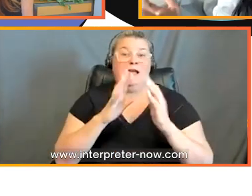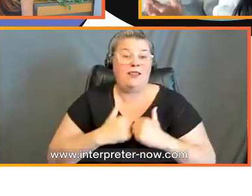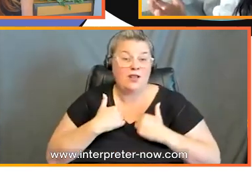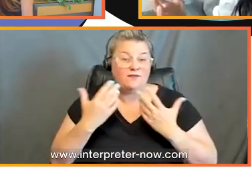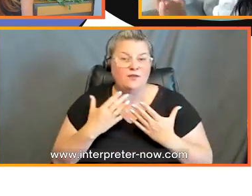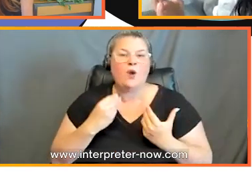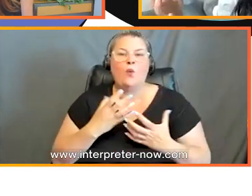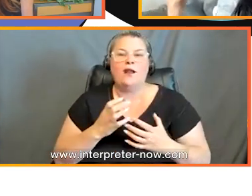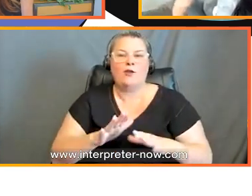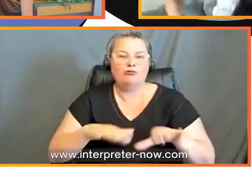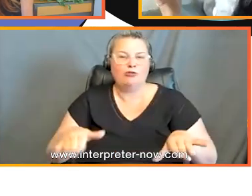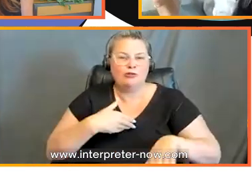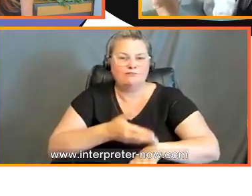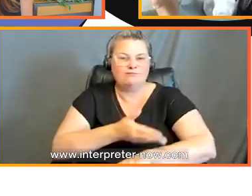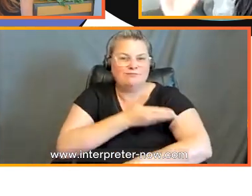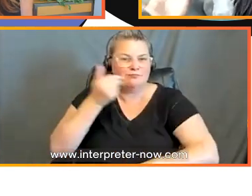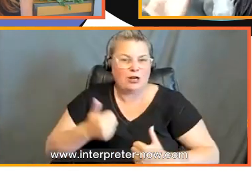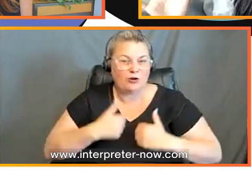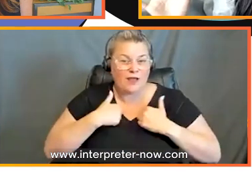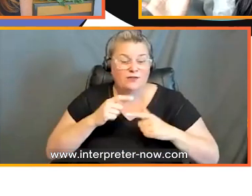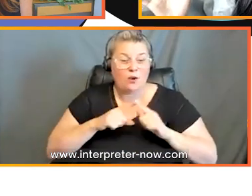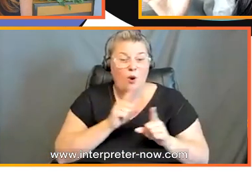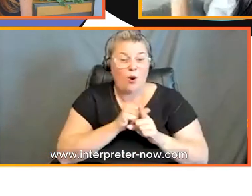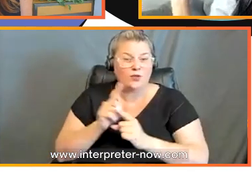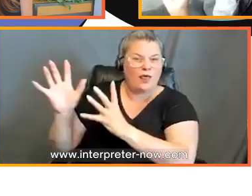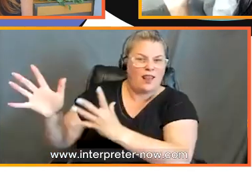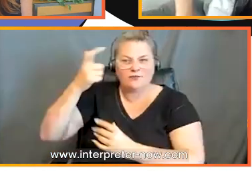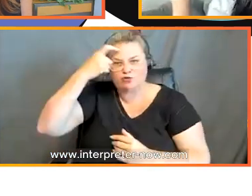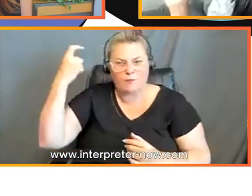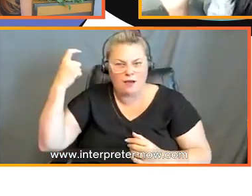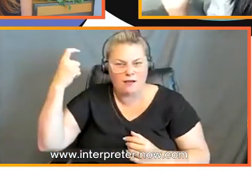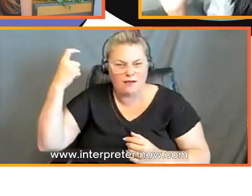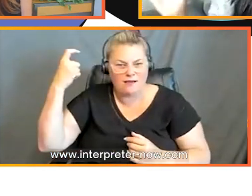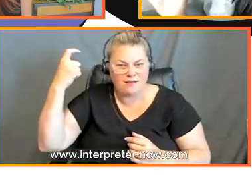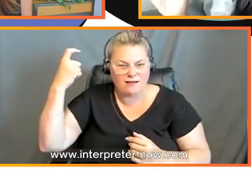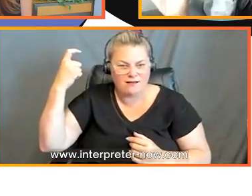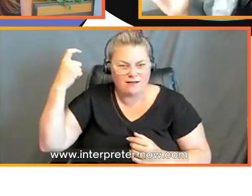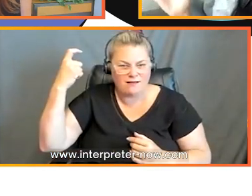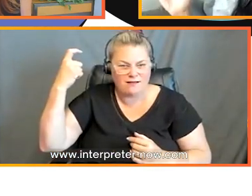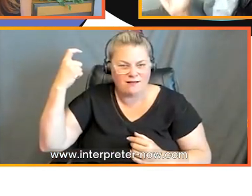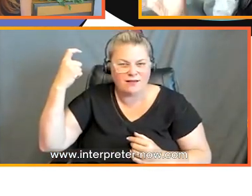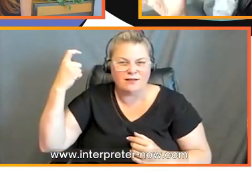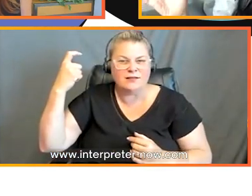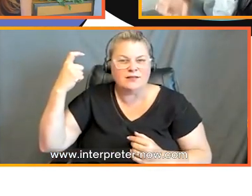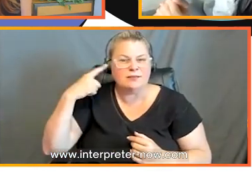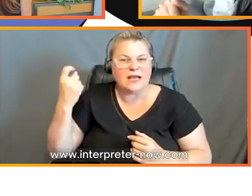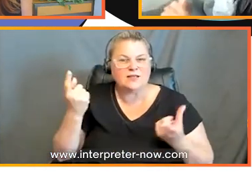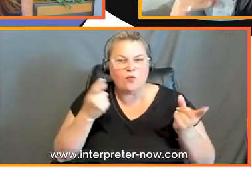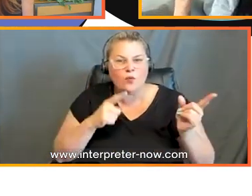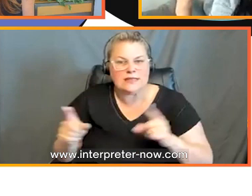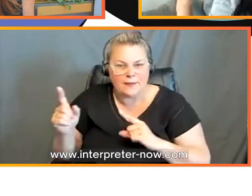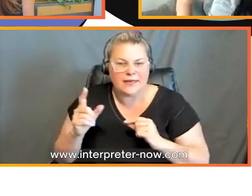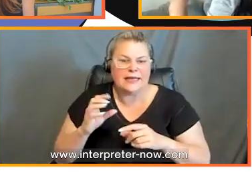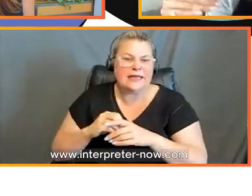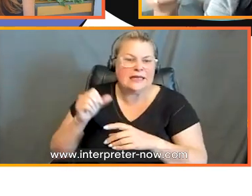life, but also they were leaving behind trauma from based on what was happening in India to them and